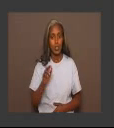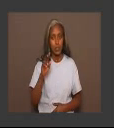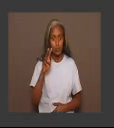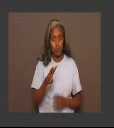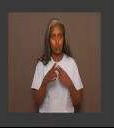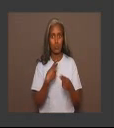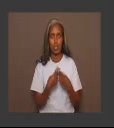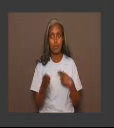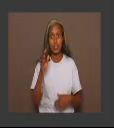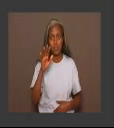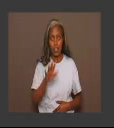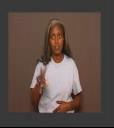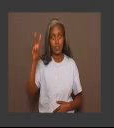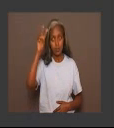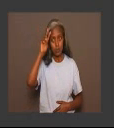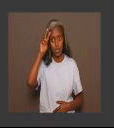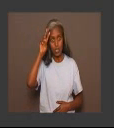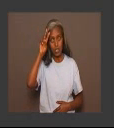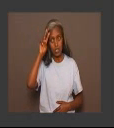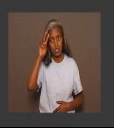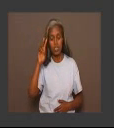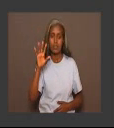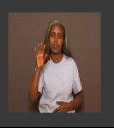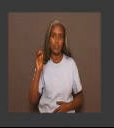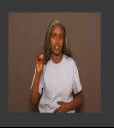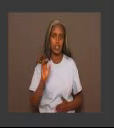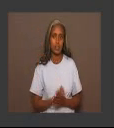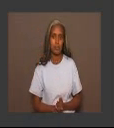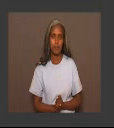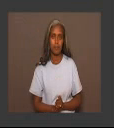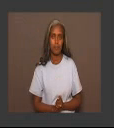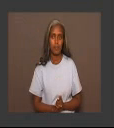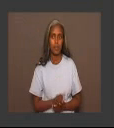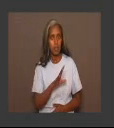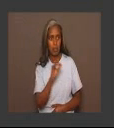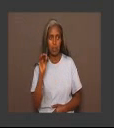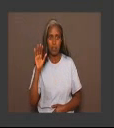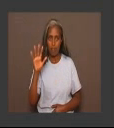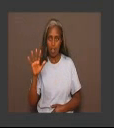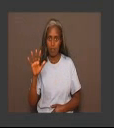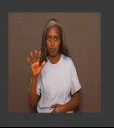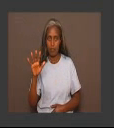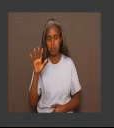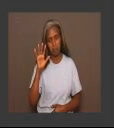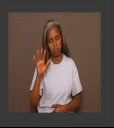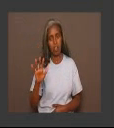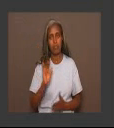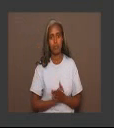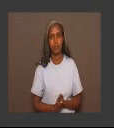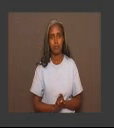2 times 5 squared is 50. And 5 is 5.